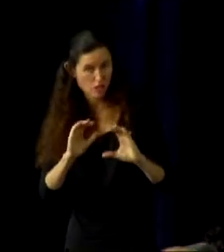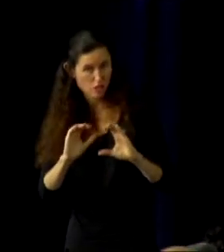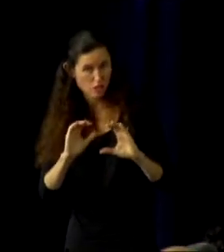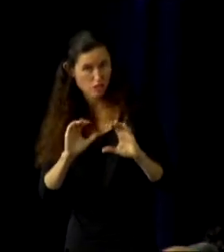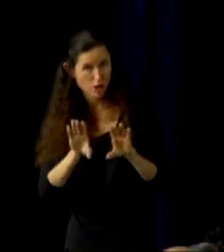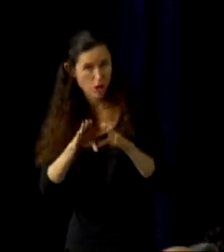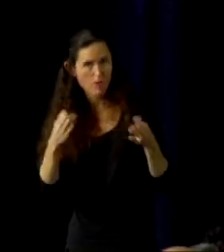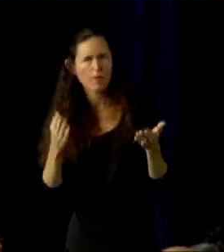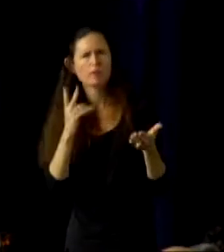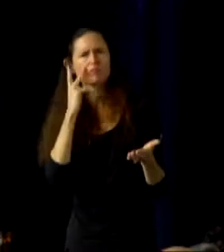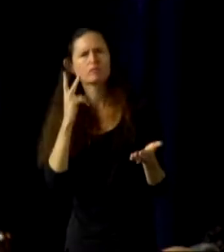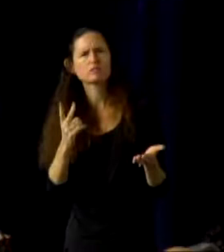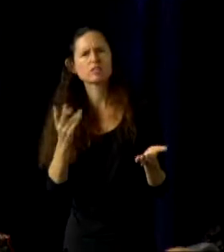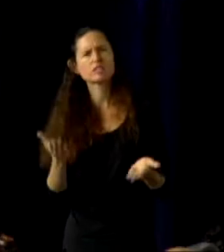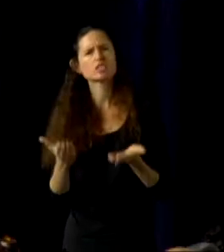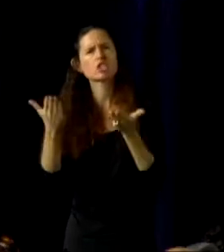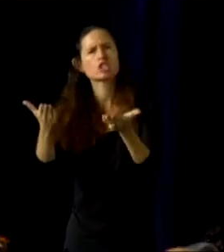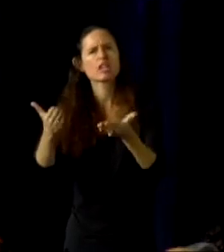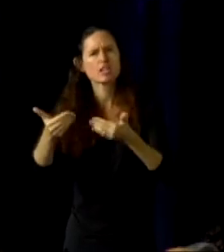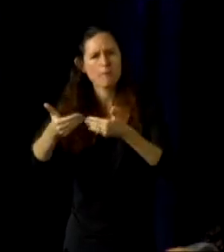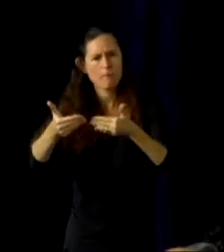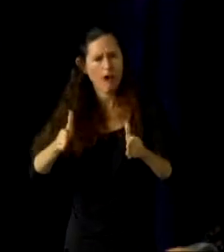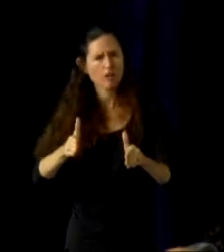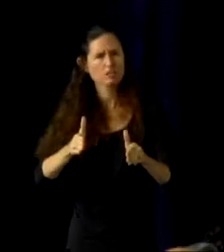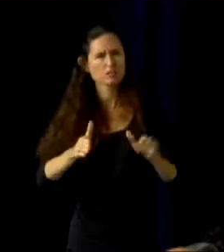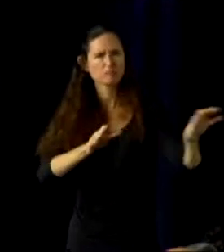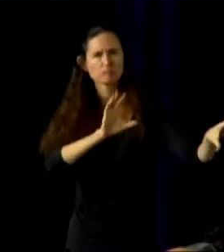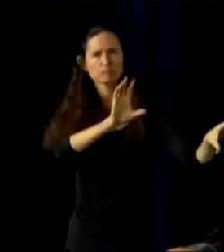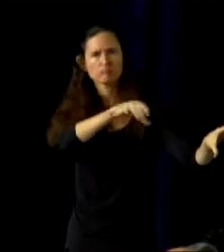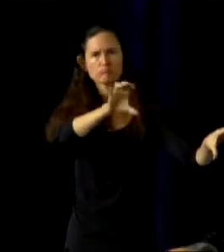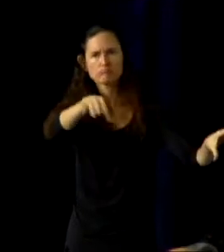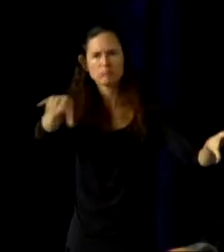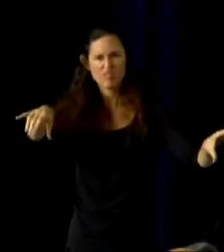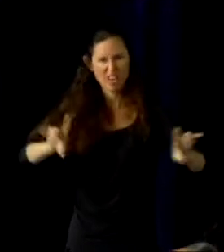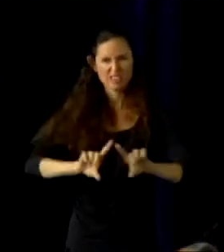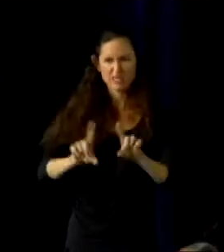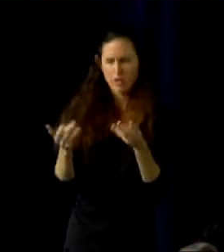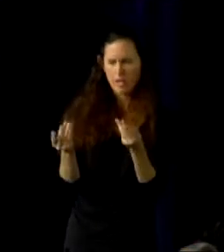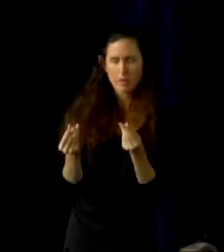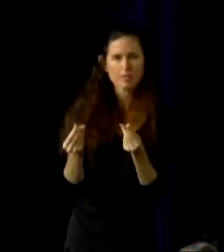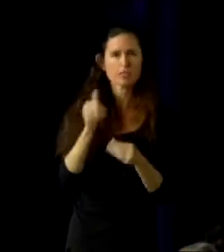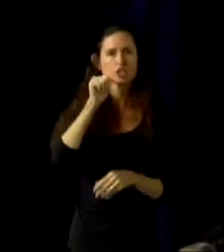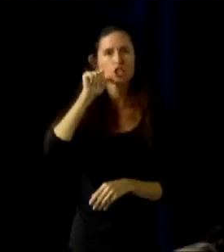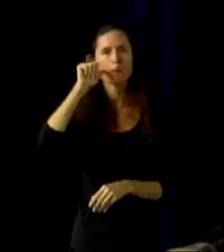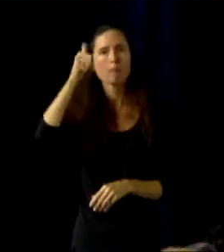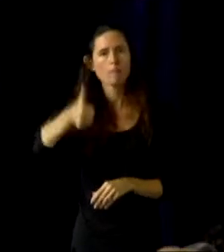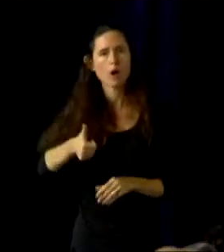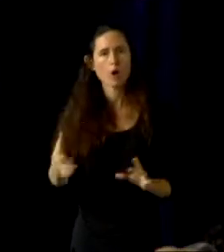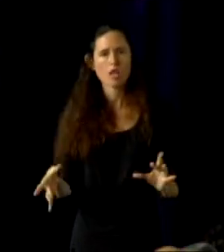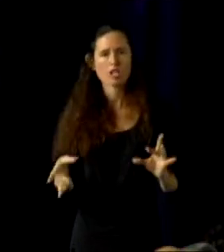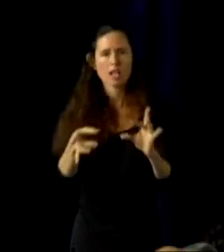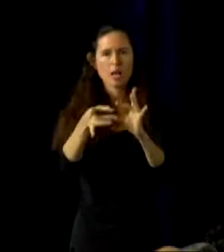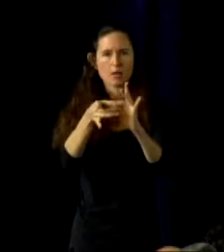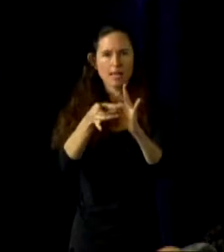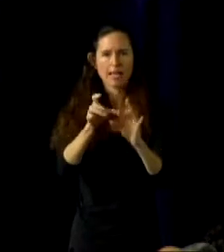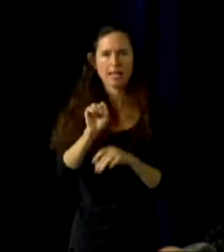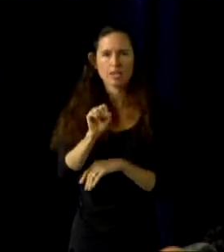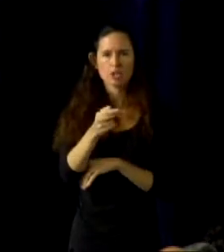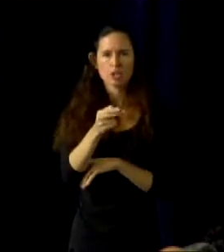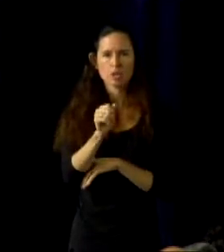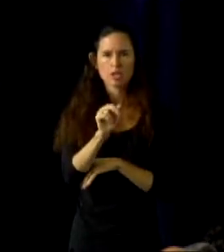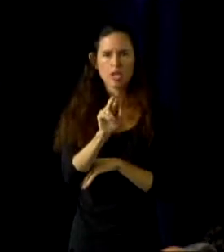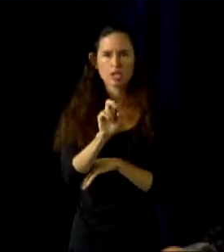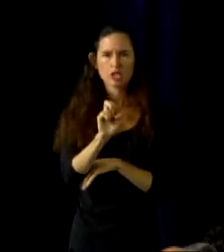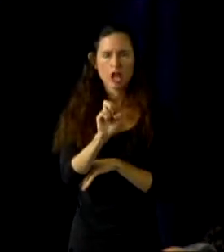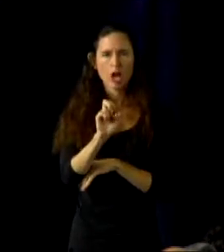suggestion boxes around campus. We want your suggestions on that. Tomorrow there is going to be a link to the SharePoint site where you can review some